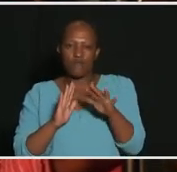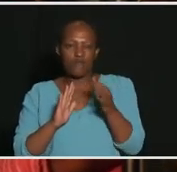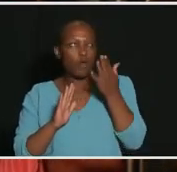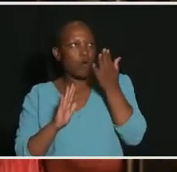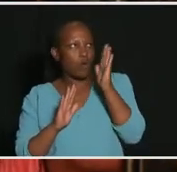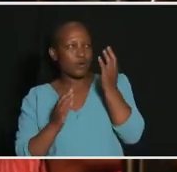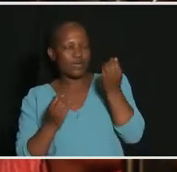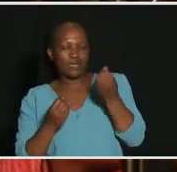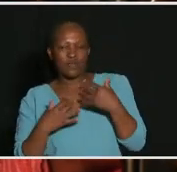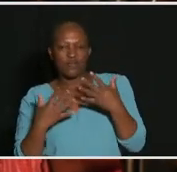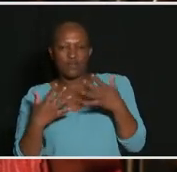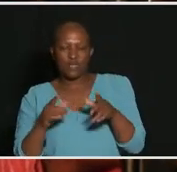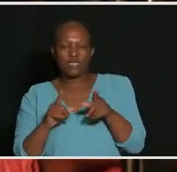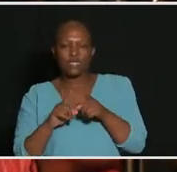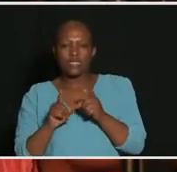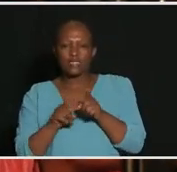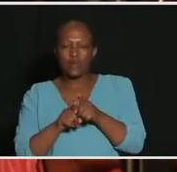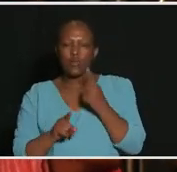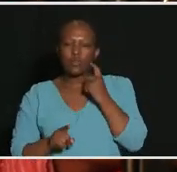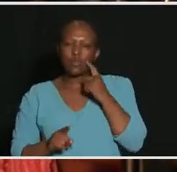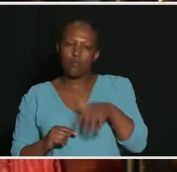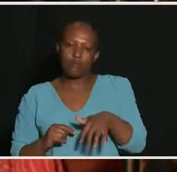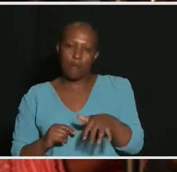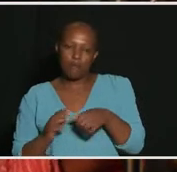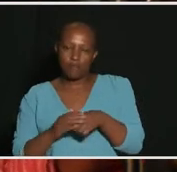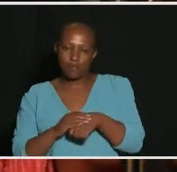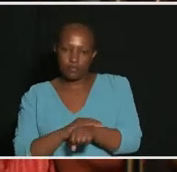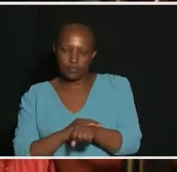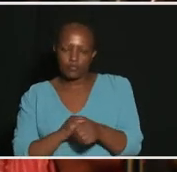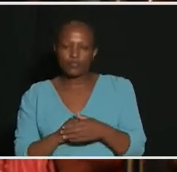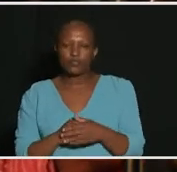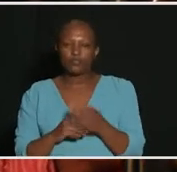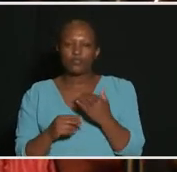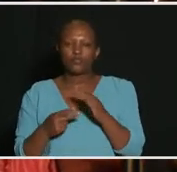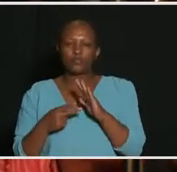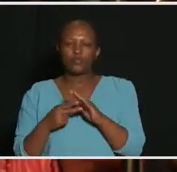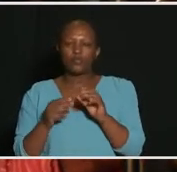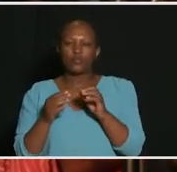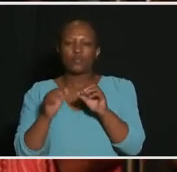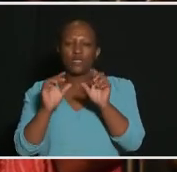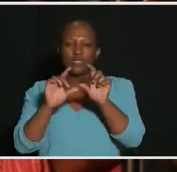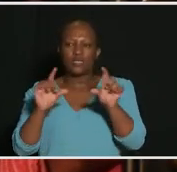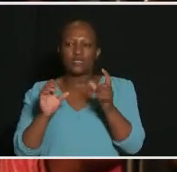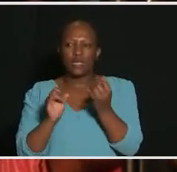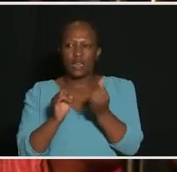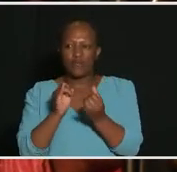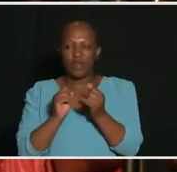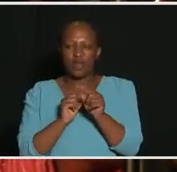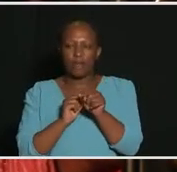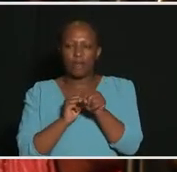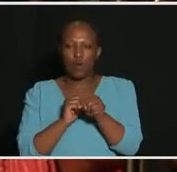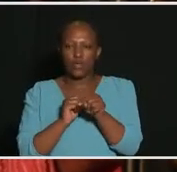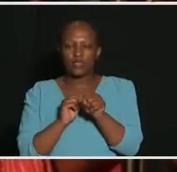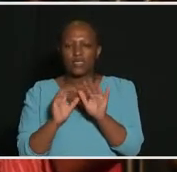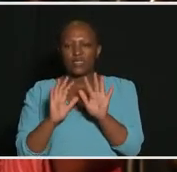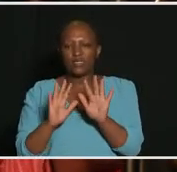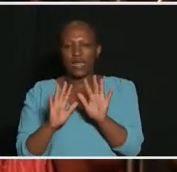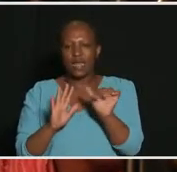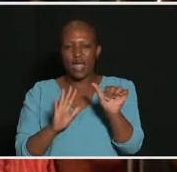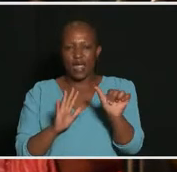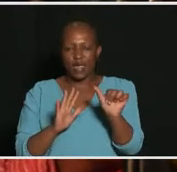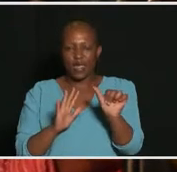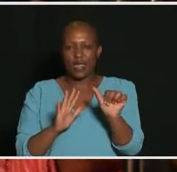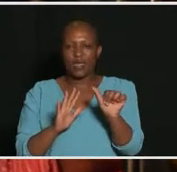inherent with childbearing secondly we're objecting when one looks at section 11.10 A a